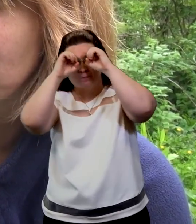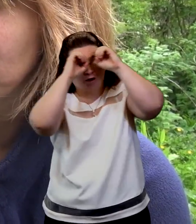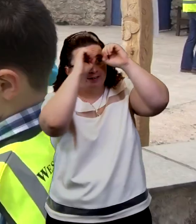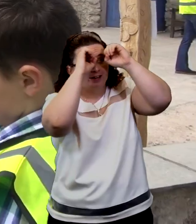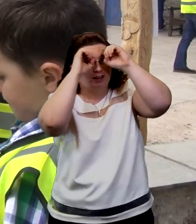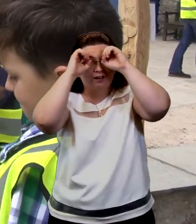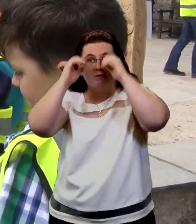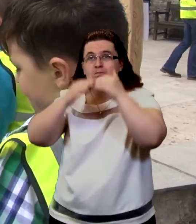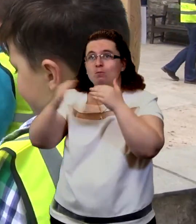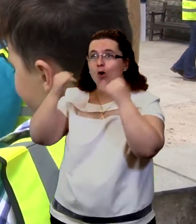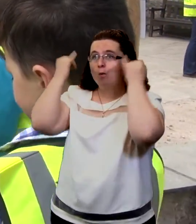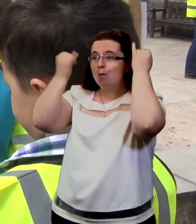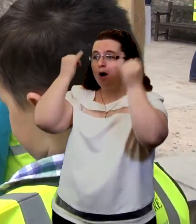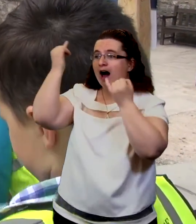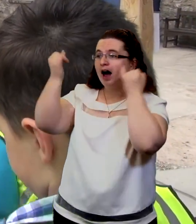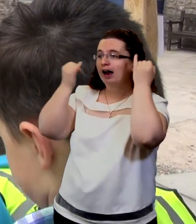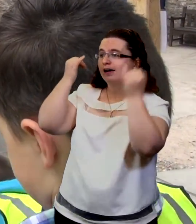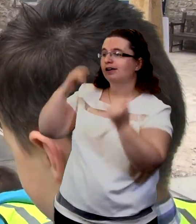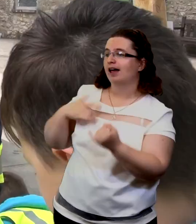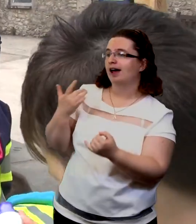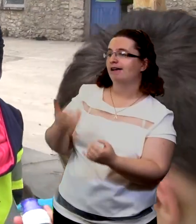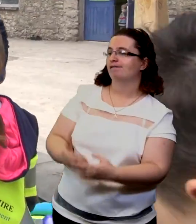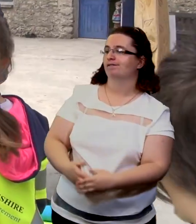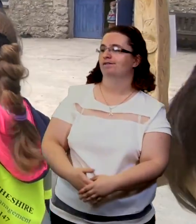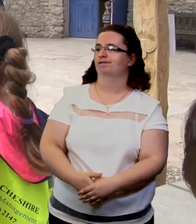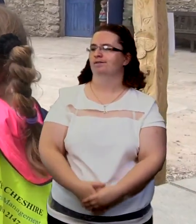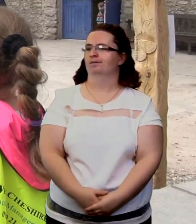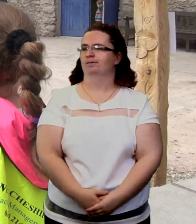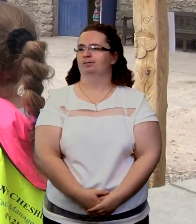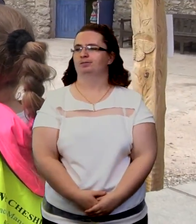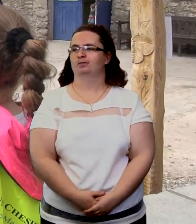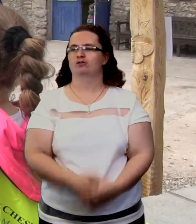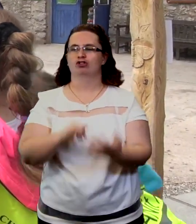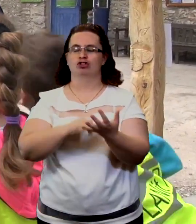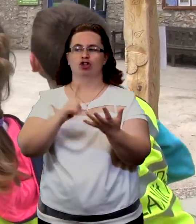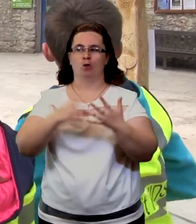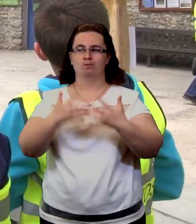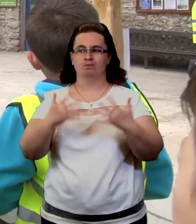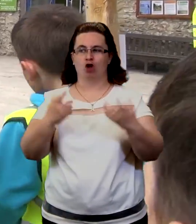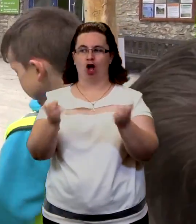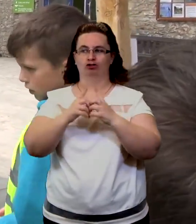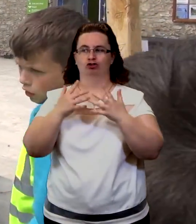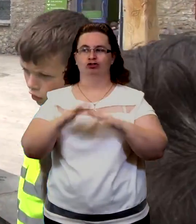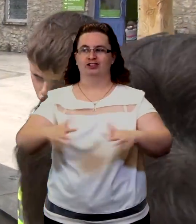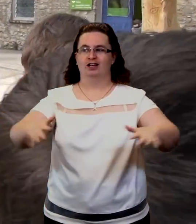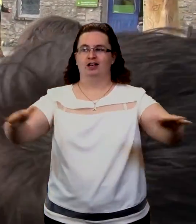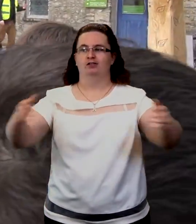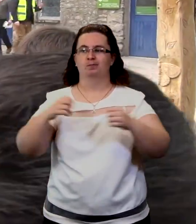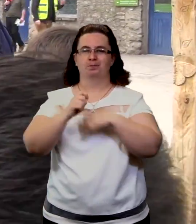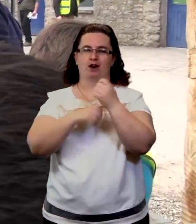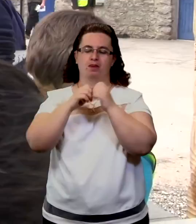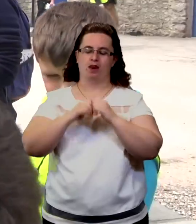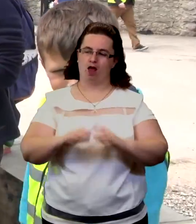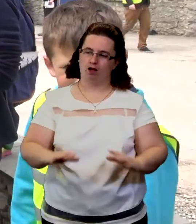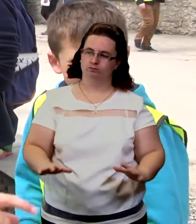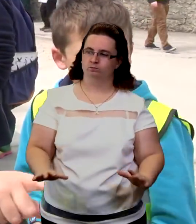here. First of all, we're going to go down to a hide. Now a hide is a special building